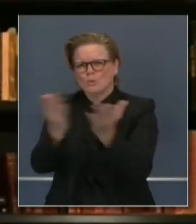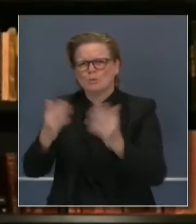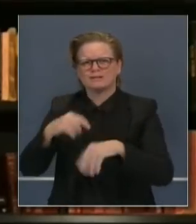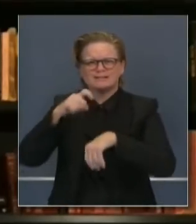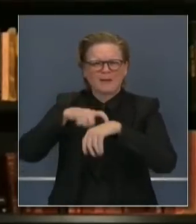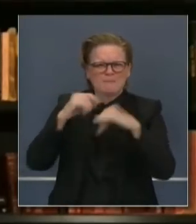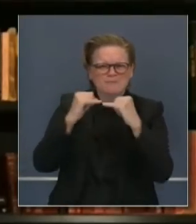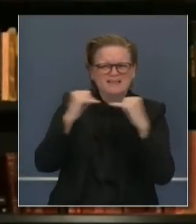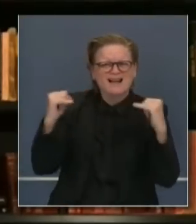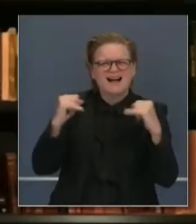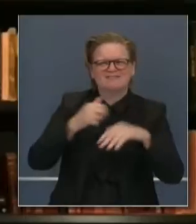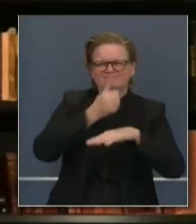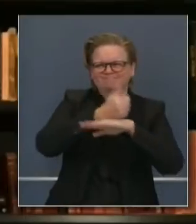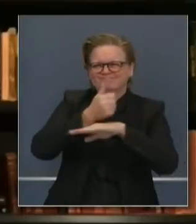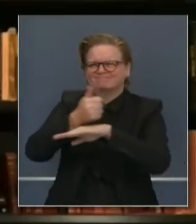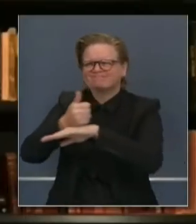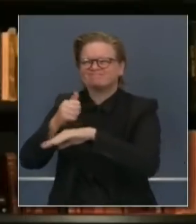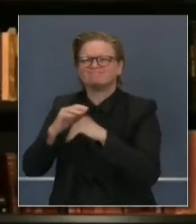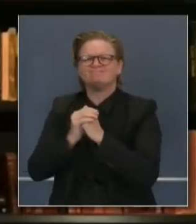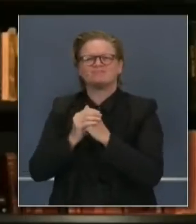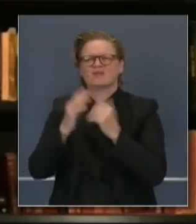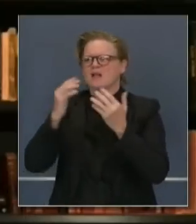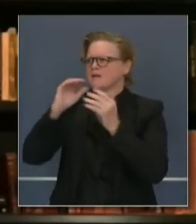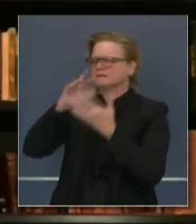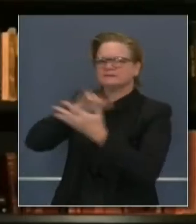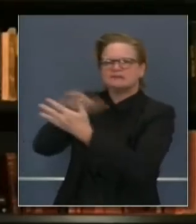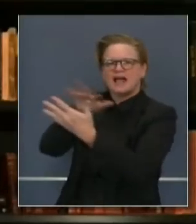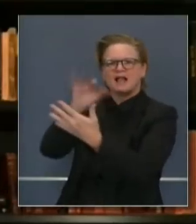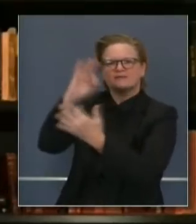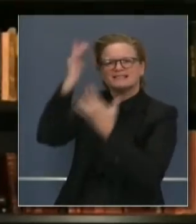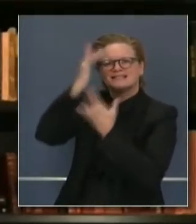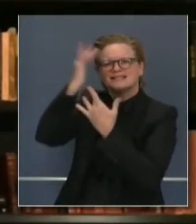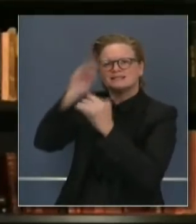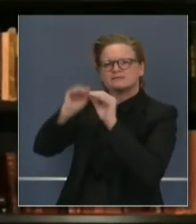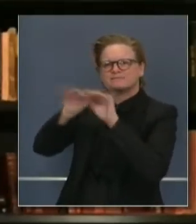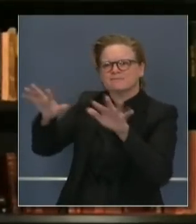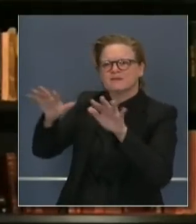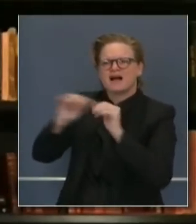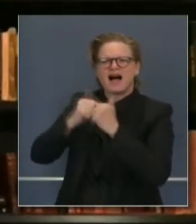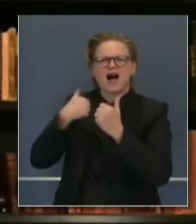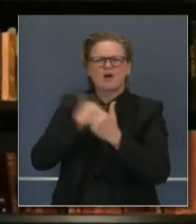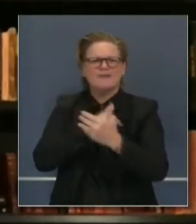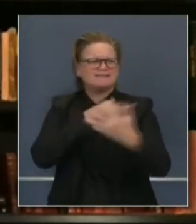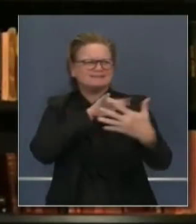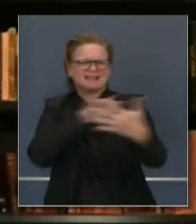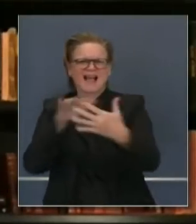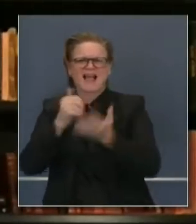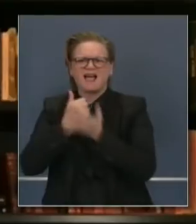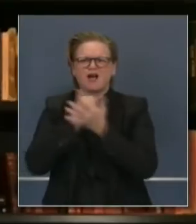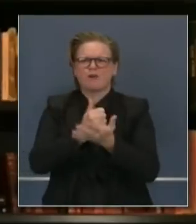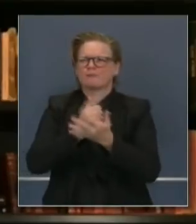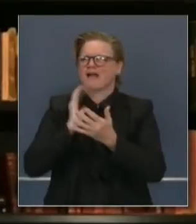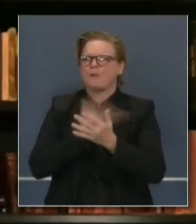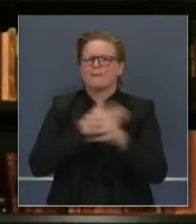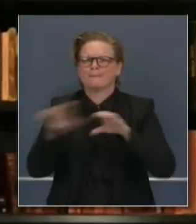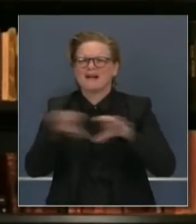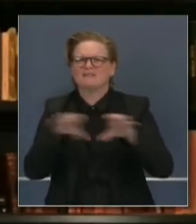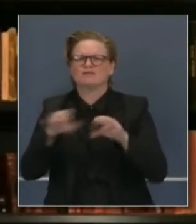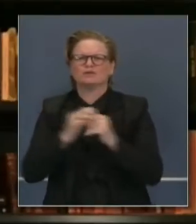the epidemiology and the transmission rates, case rates and positivity rates relates to this disease, but also